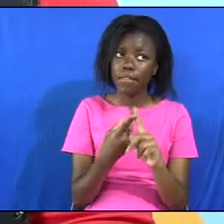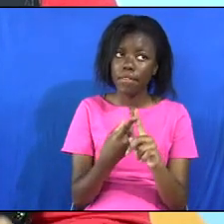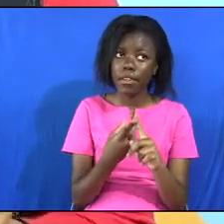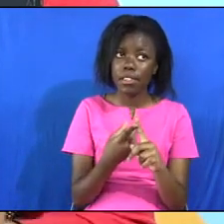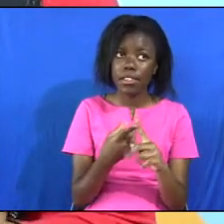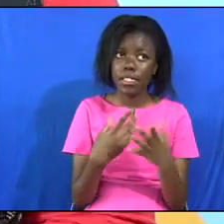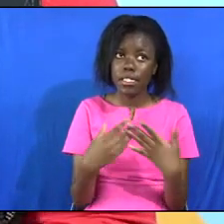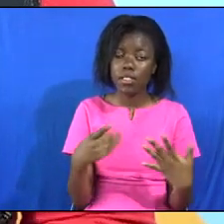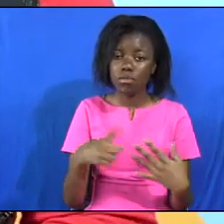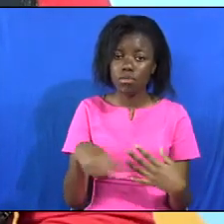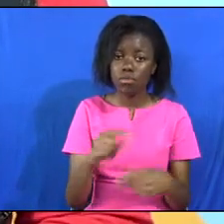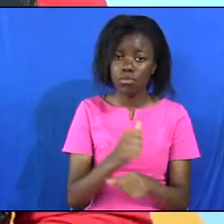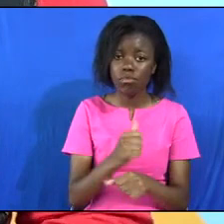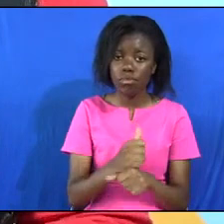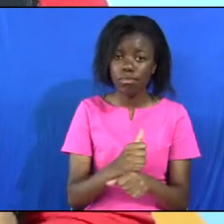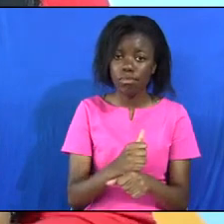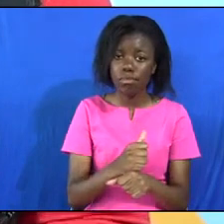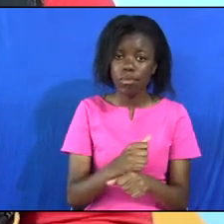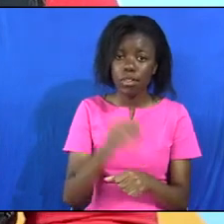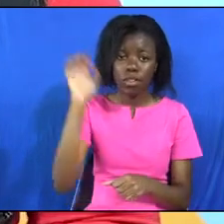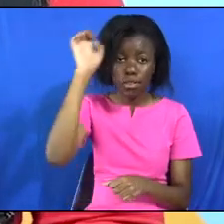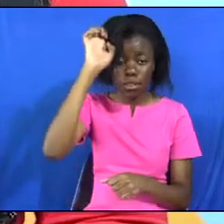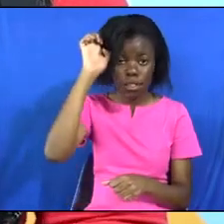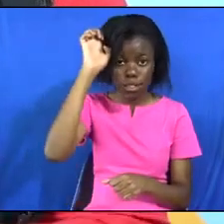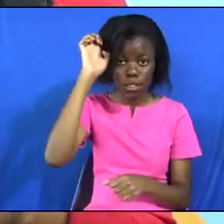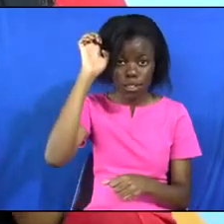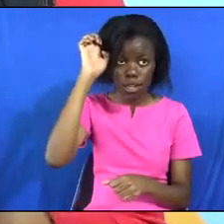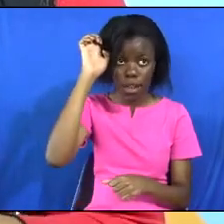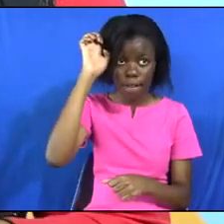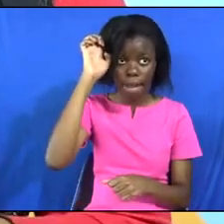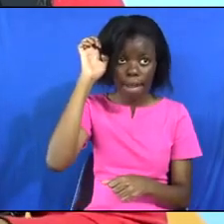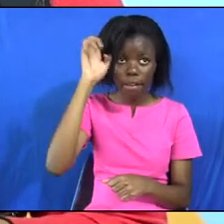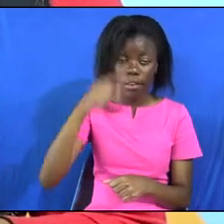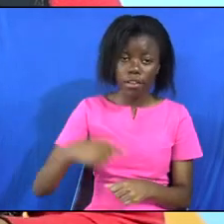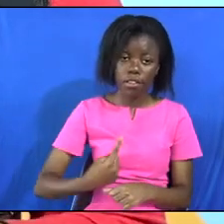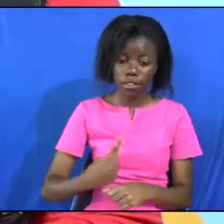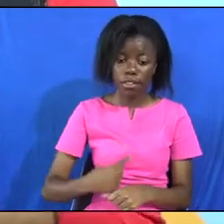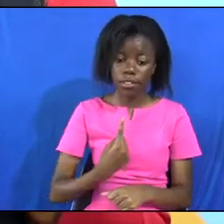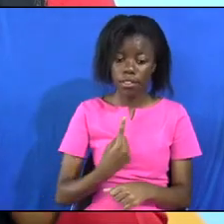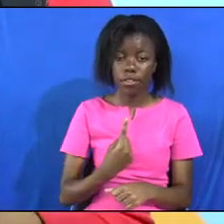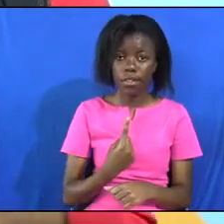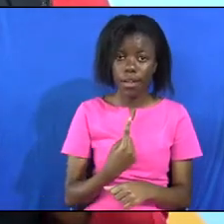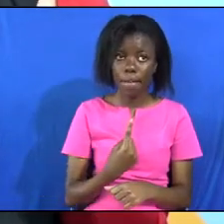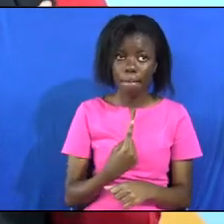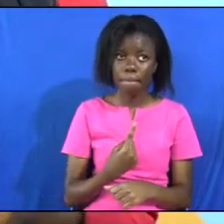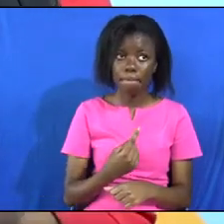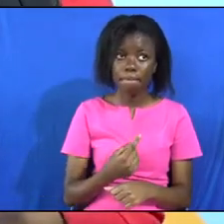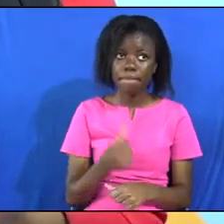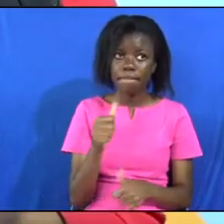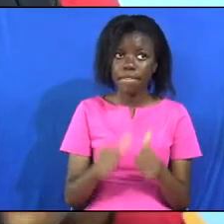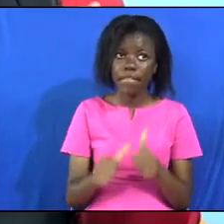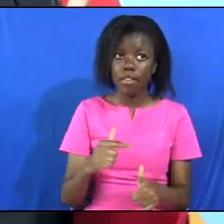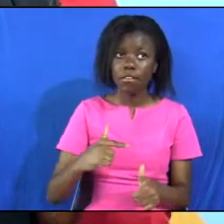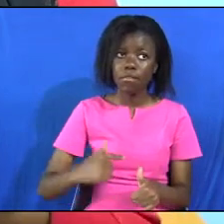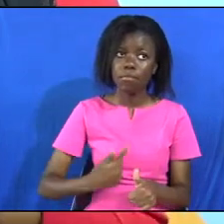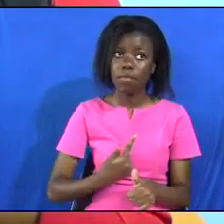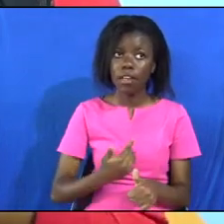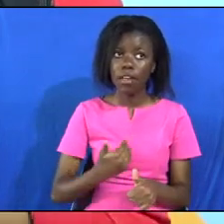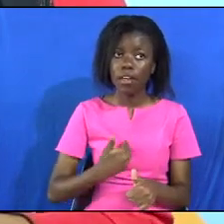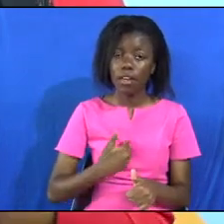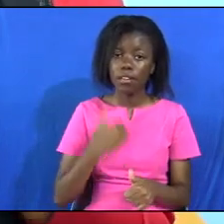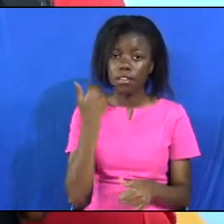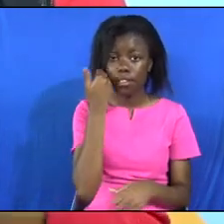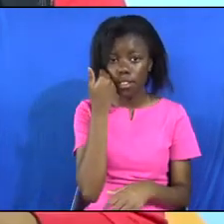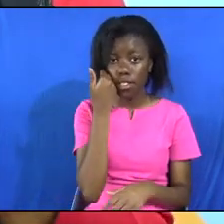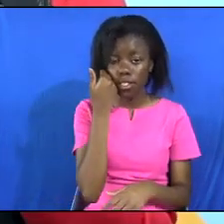do is educate. We must educate ourselves. If I am infected or